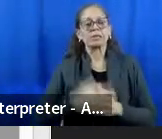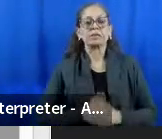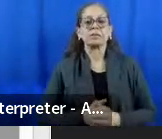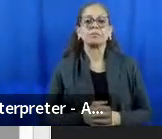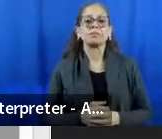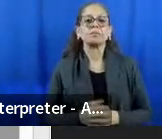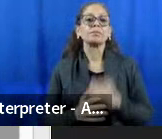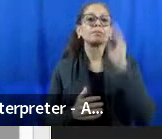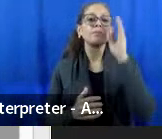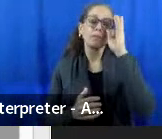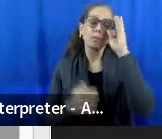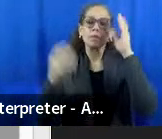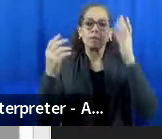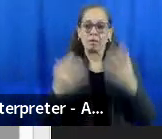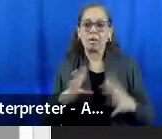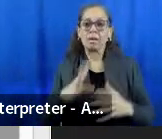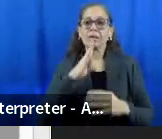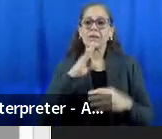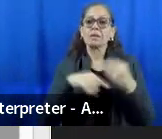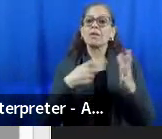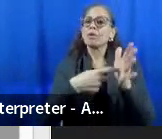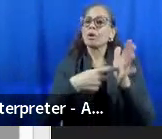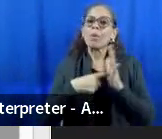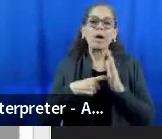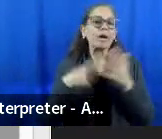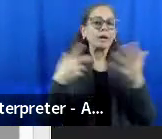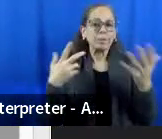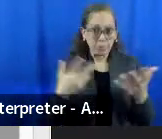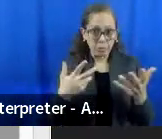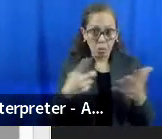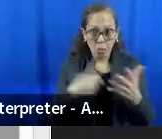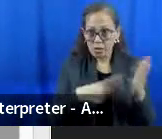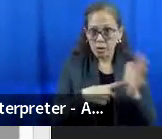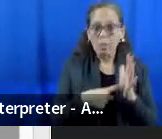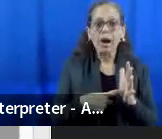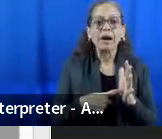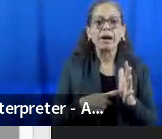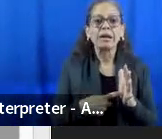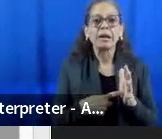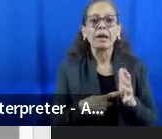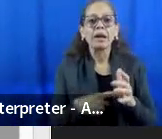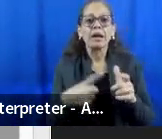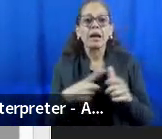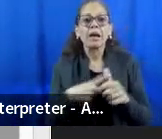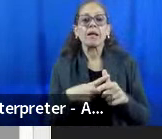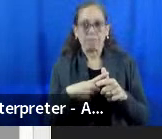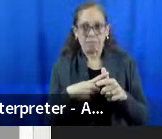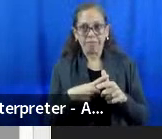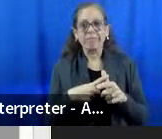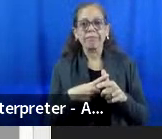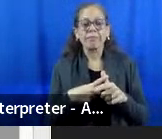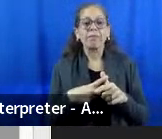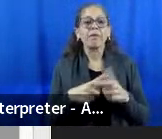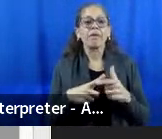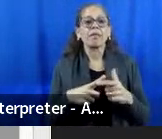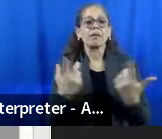So now that we've talked about what is required by the legislation, we want to talk about the benefits that we see this tool providing in